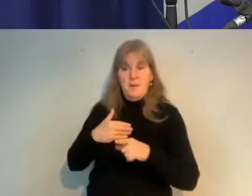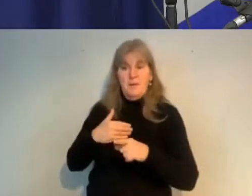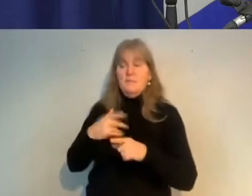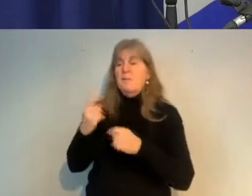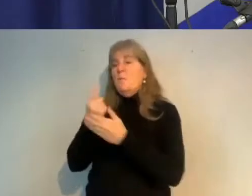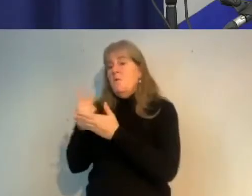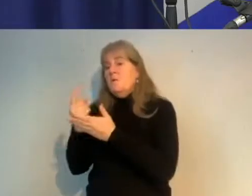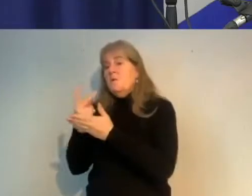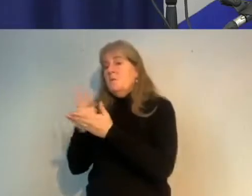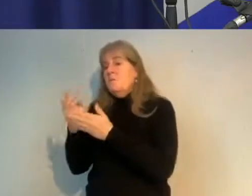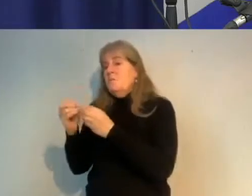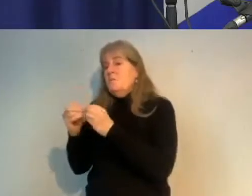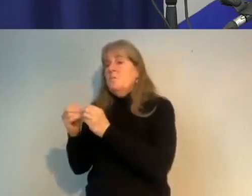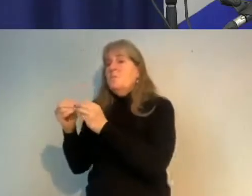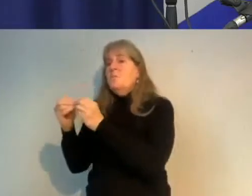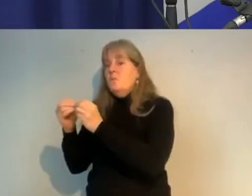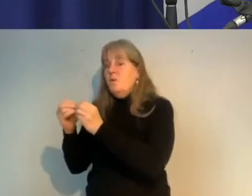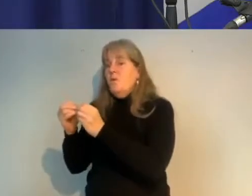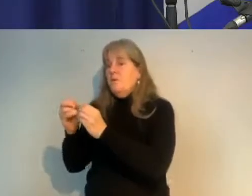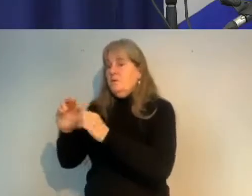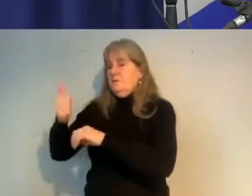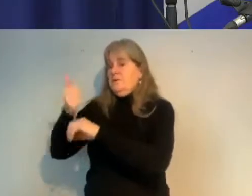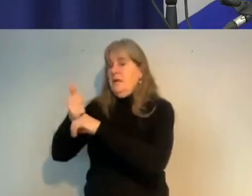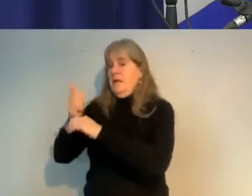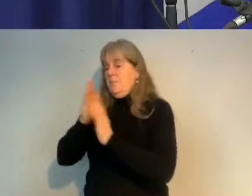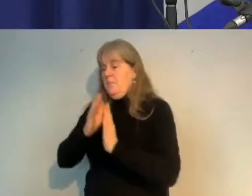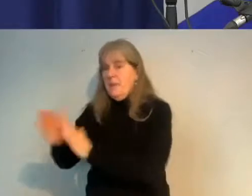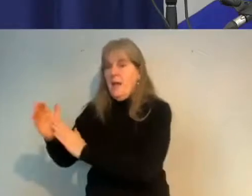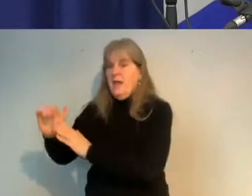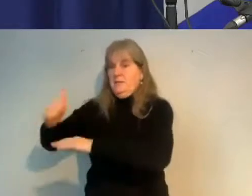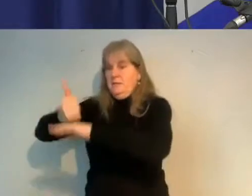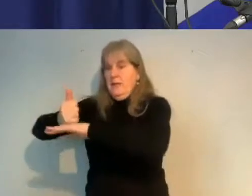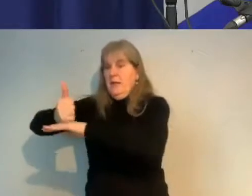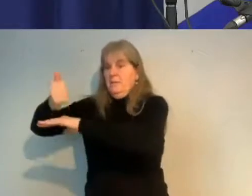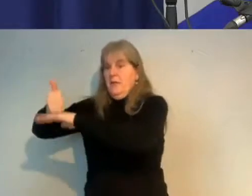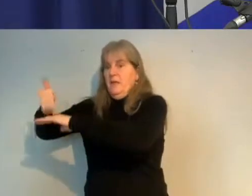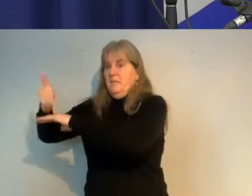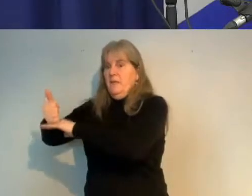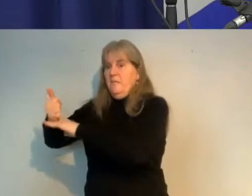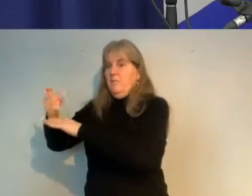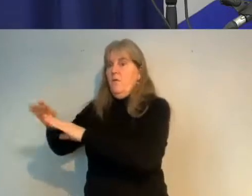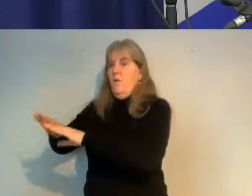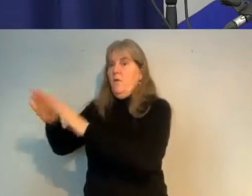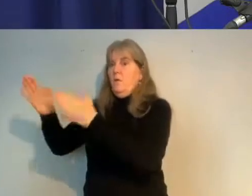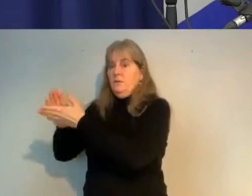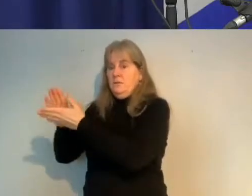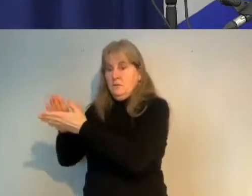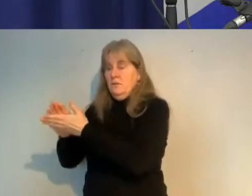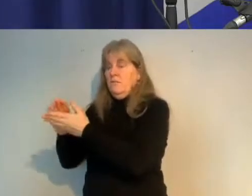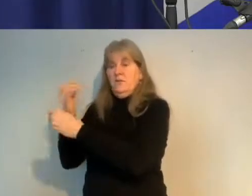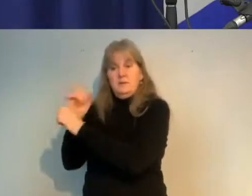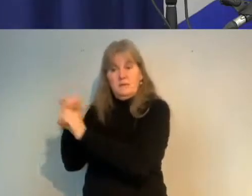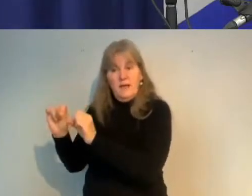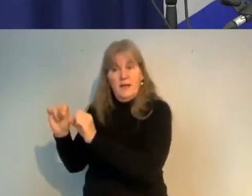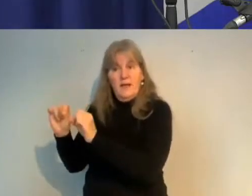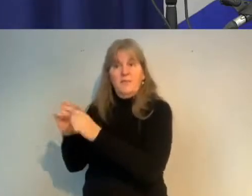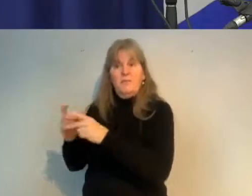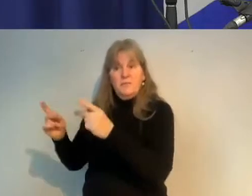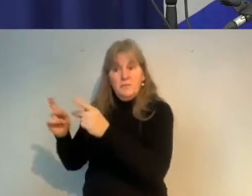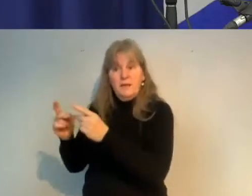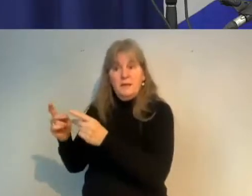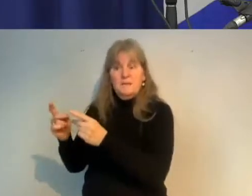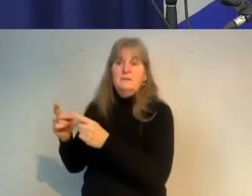their operational plans and put measures in place in order to be safe places to welcome students back to the school